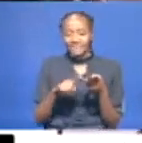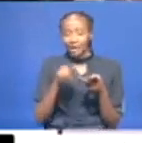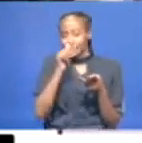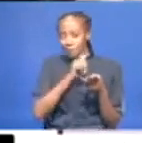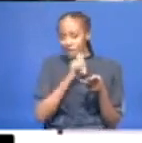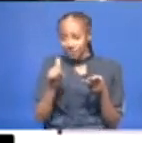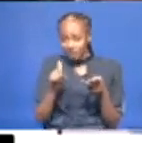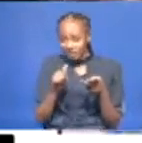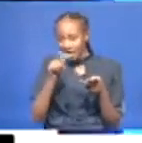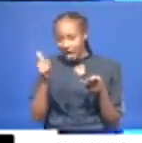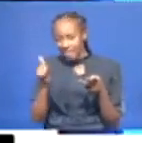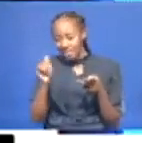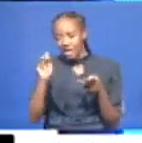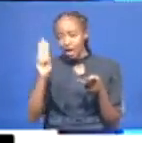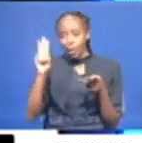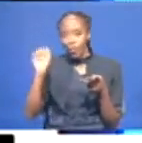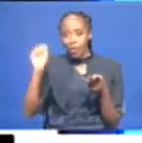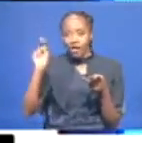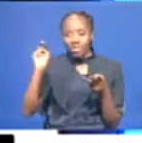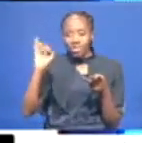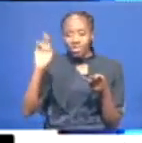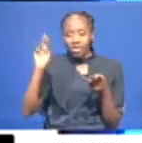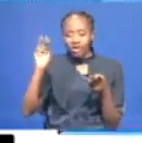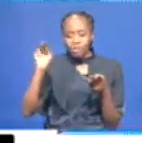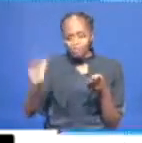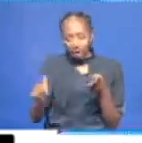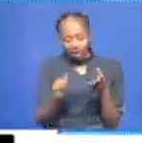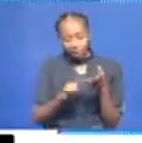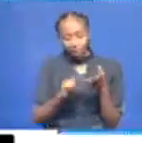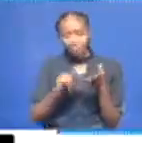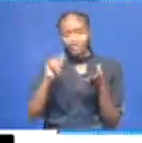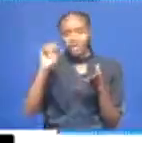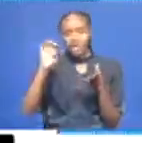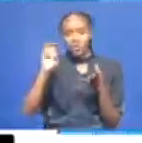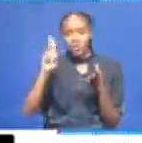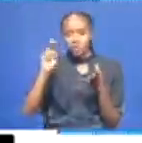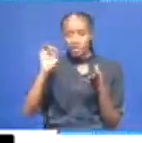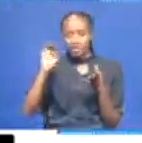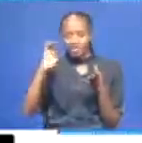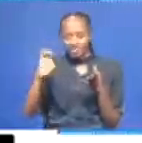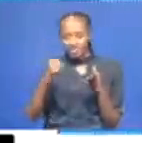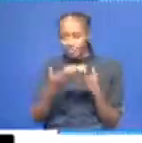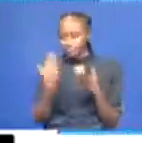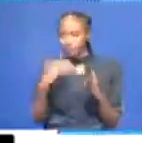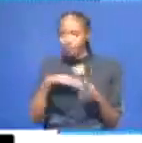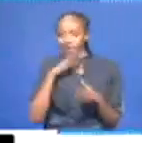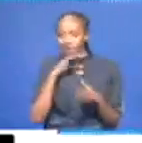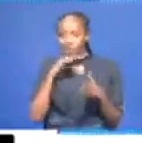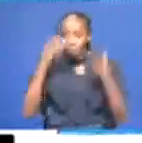Wanyama, Private Kamis Eunice, we did not know where their bodies were.